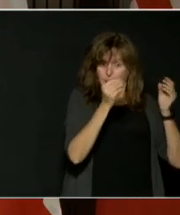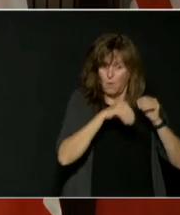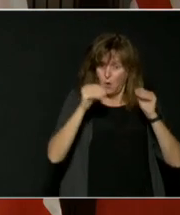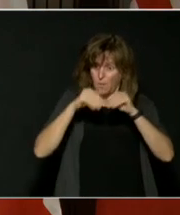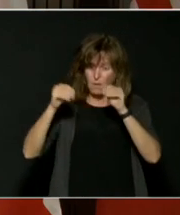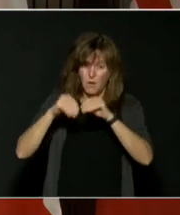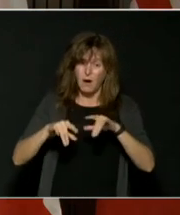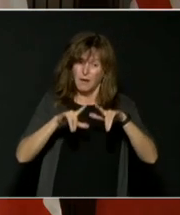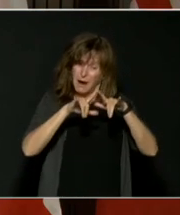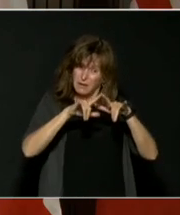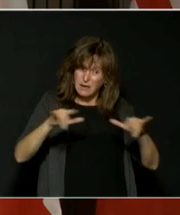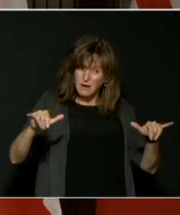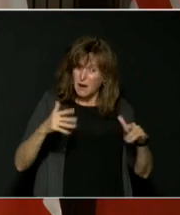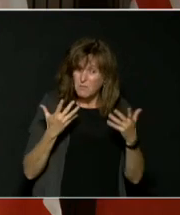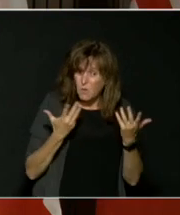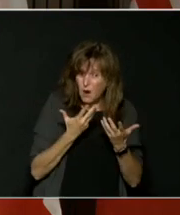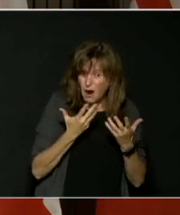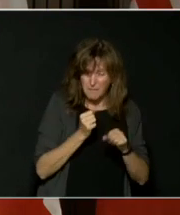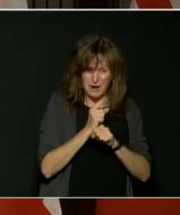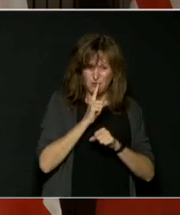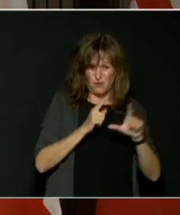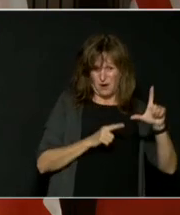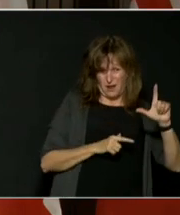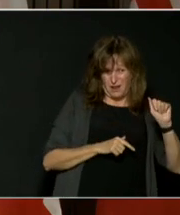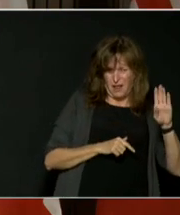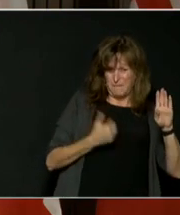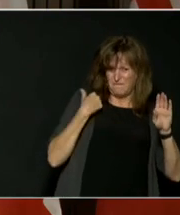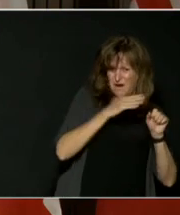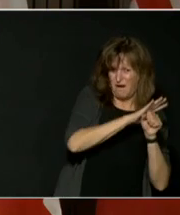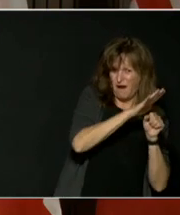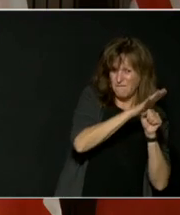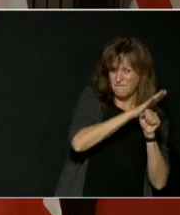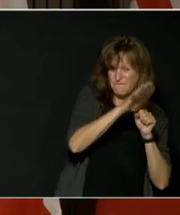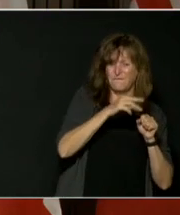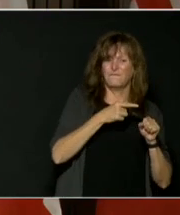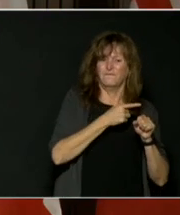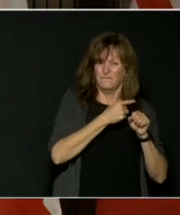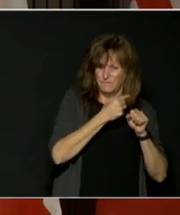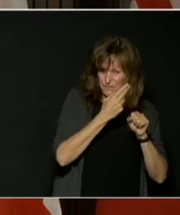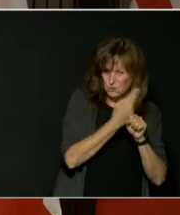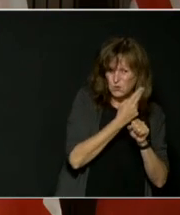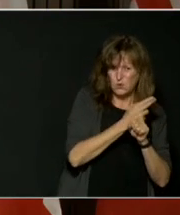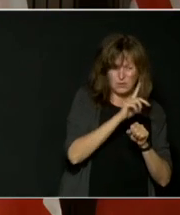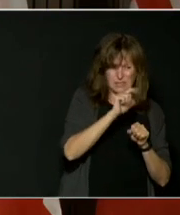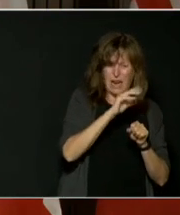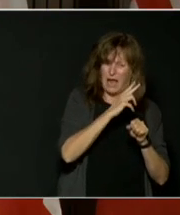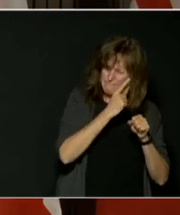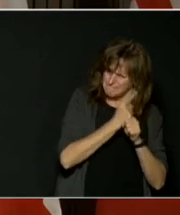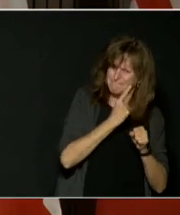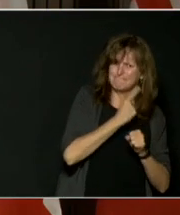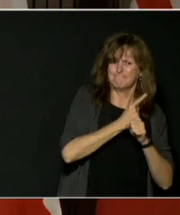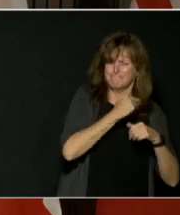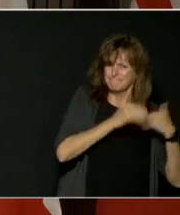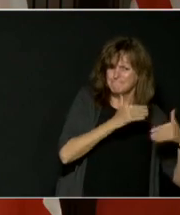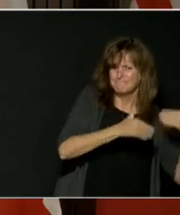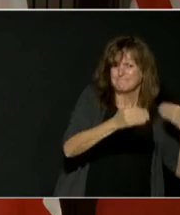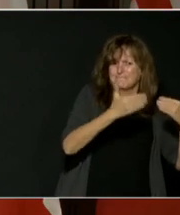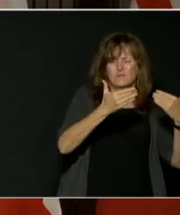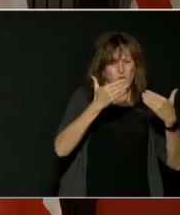in our provincial lab network is used for the best purposes available to support public health